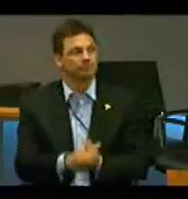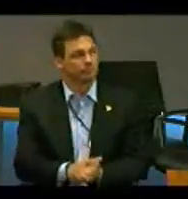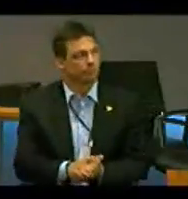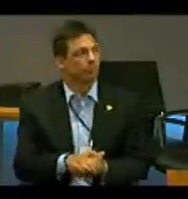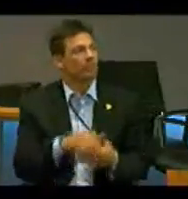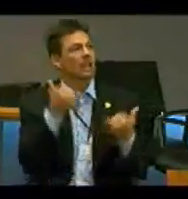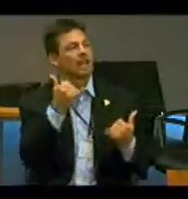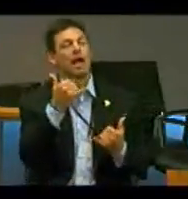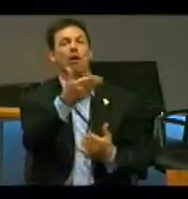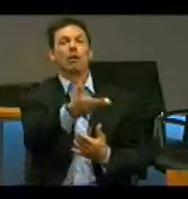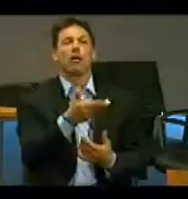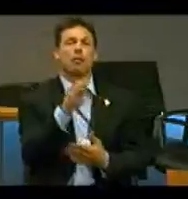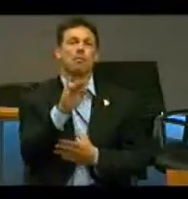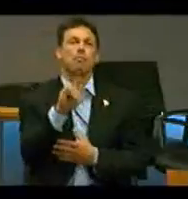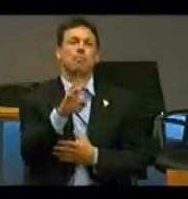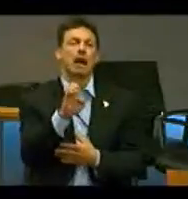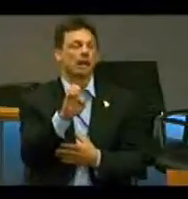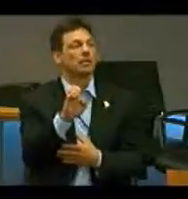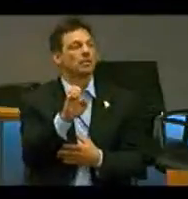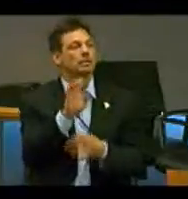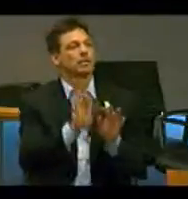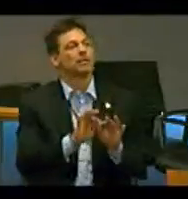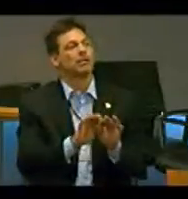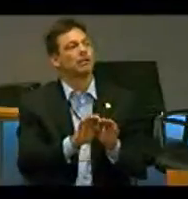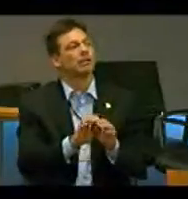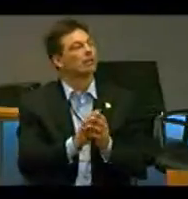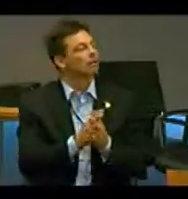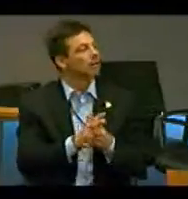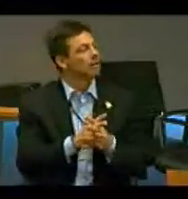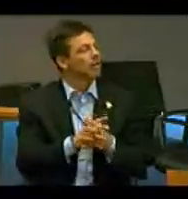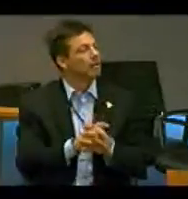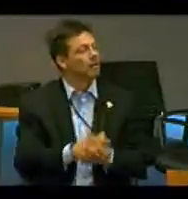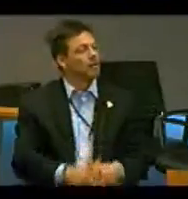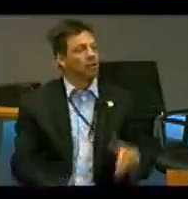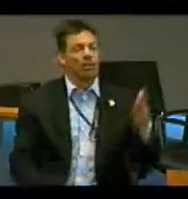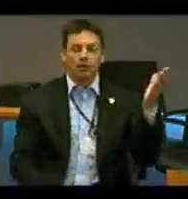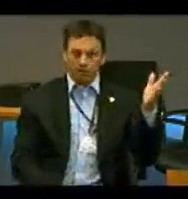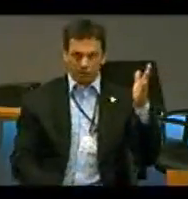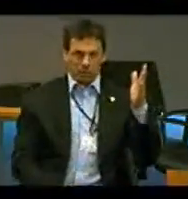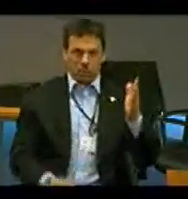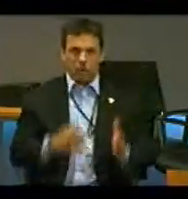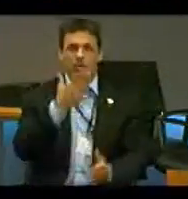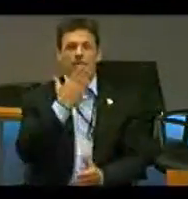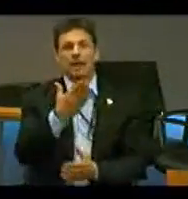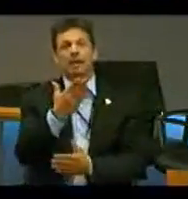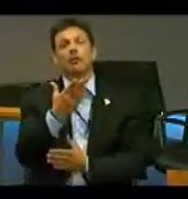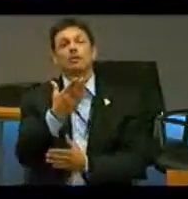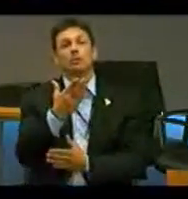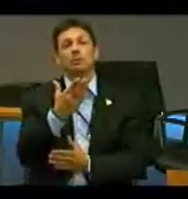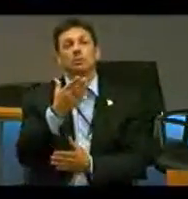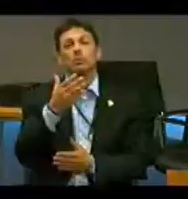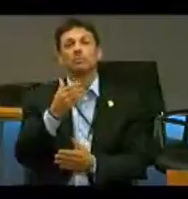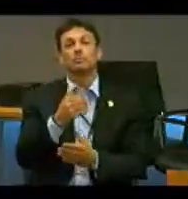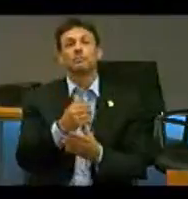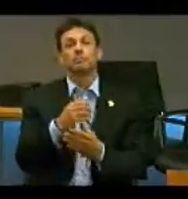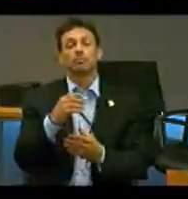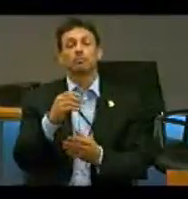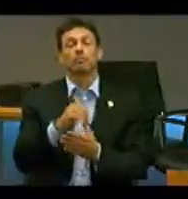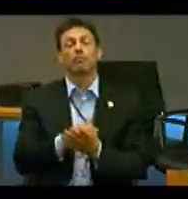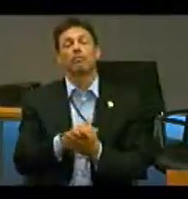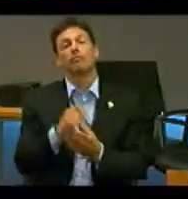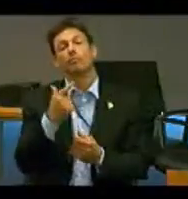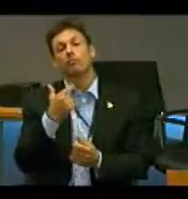at whose impetus the Commission decided to take up this important issue. Thank you, Madam Chair. Good morning, everyone. I'd